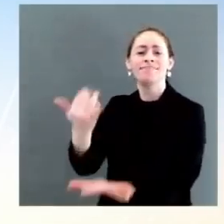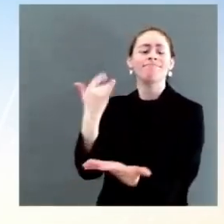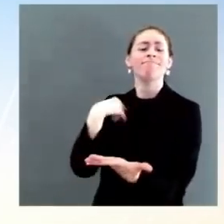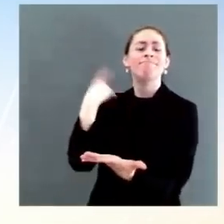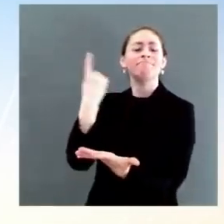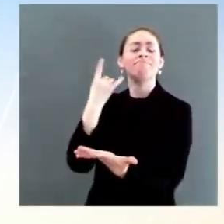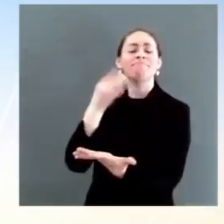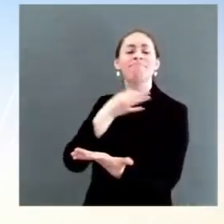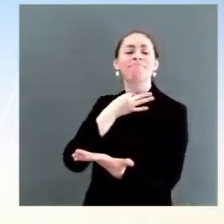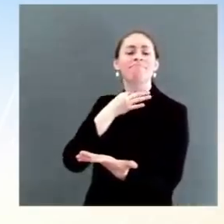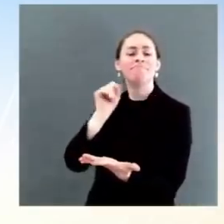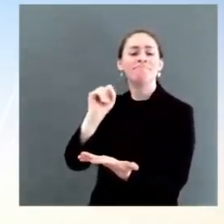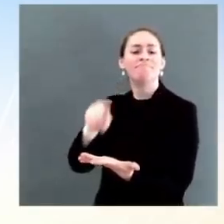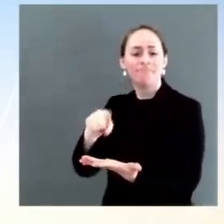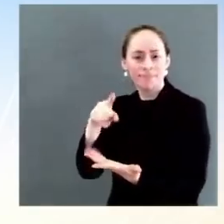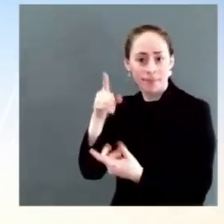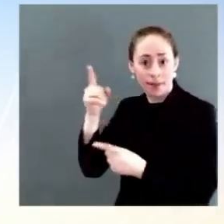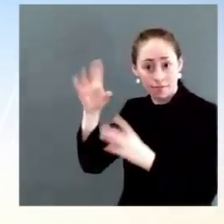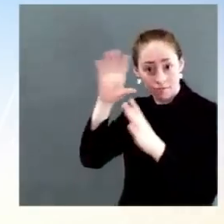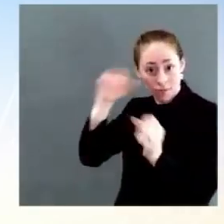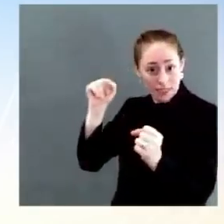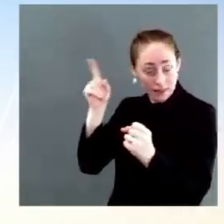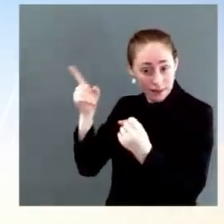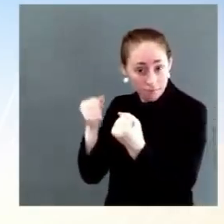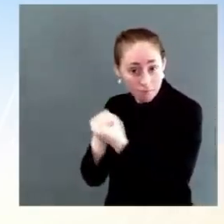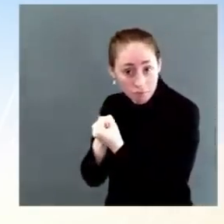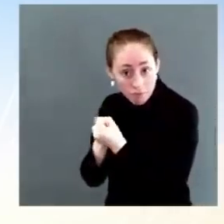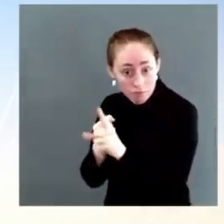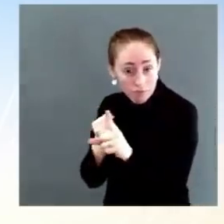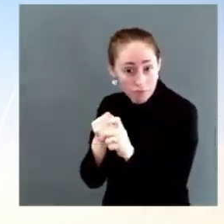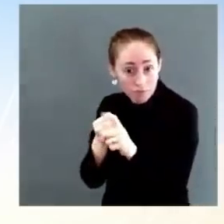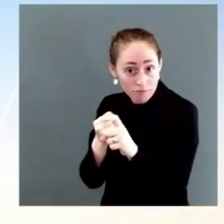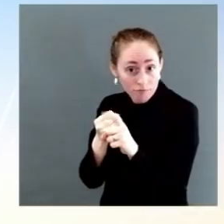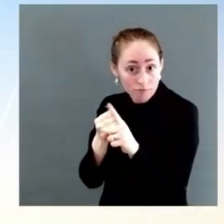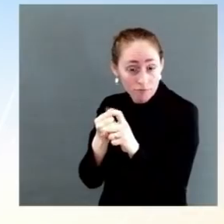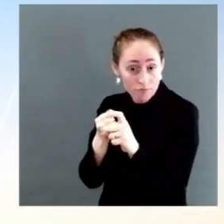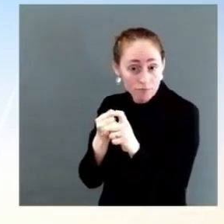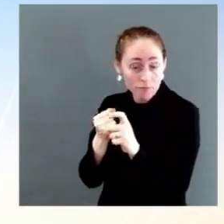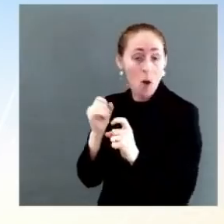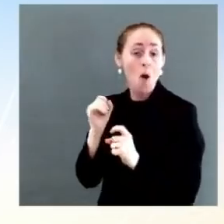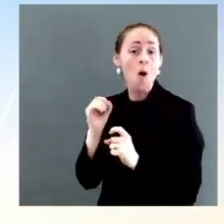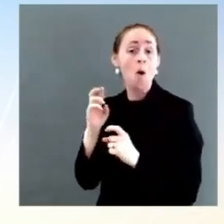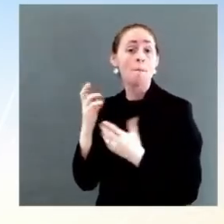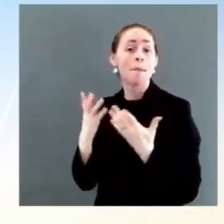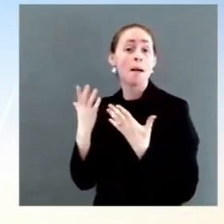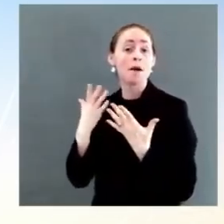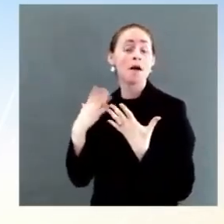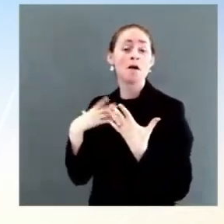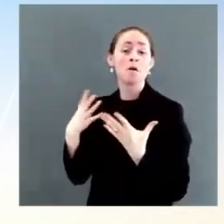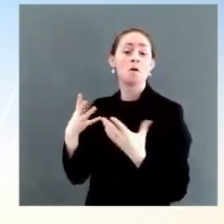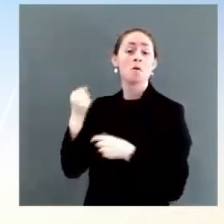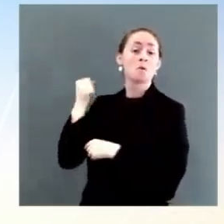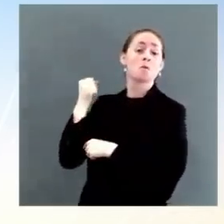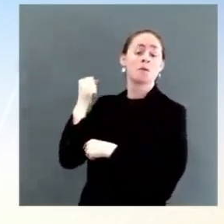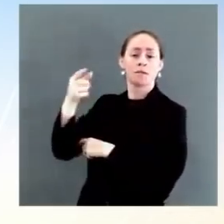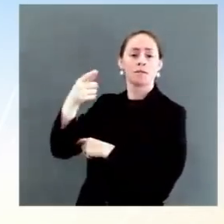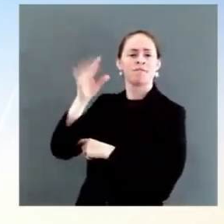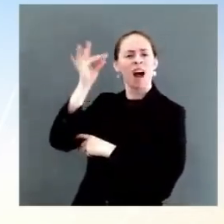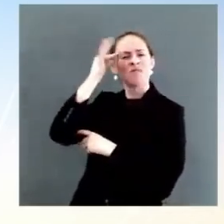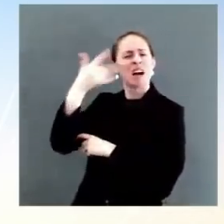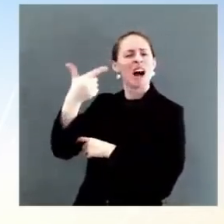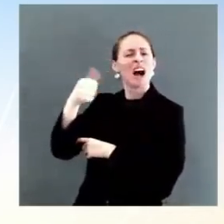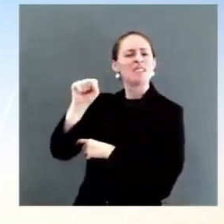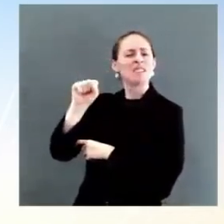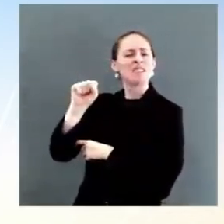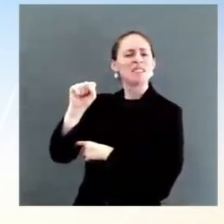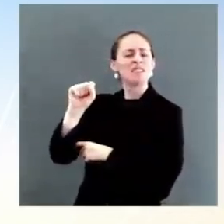federal gas tax? I'm not aware of that being under consideration. Go ahead. Thank you. You just said that one of the reasons to get vaxxed and boosted